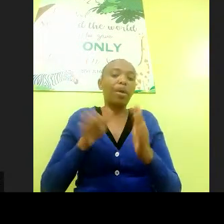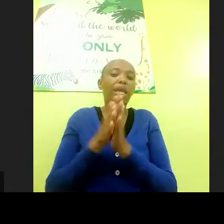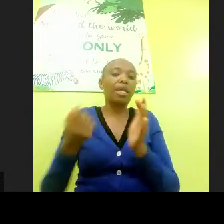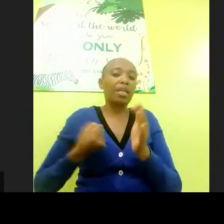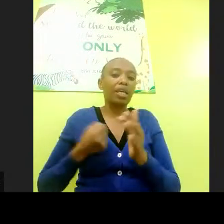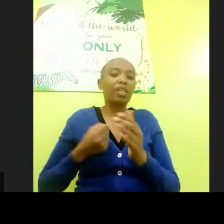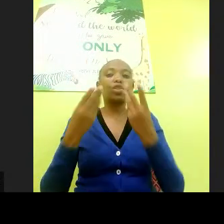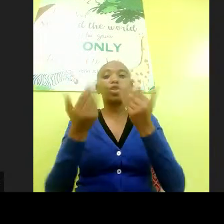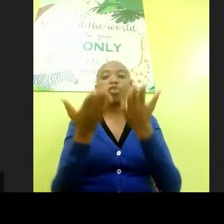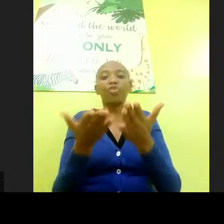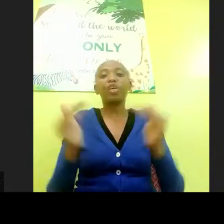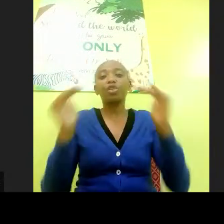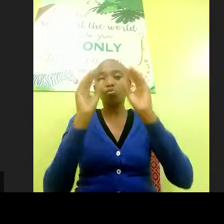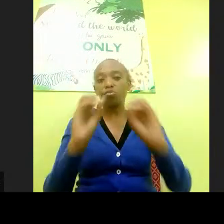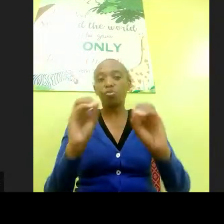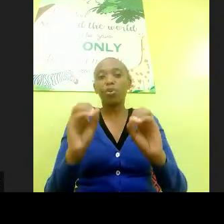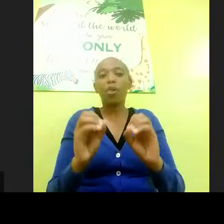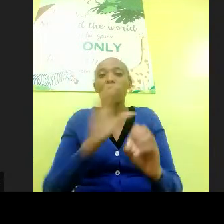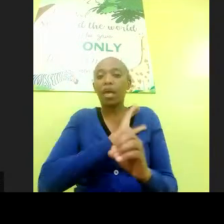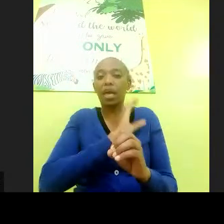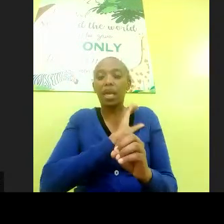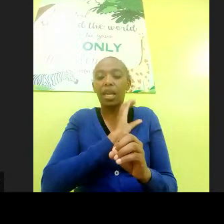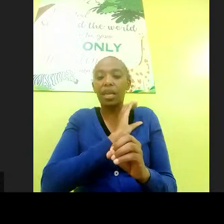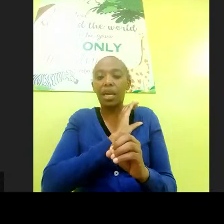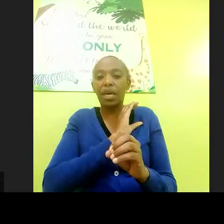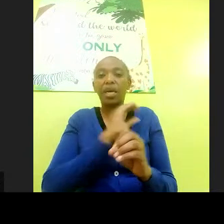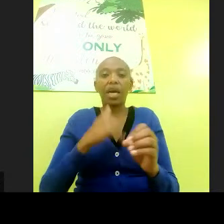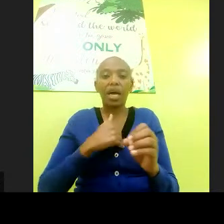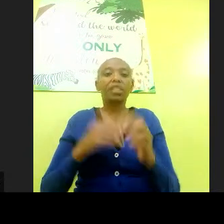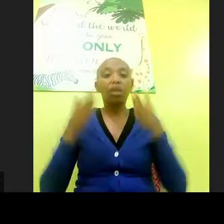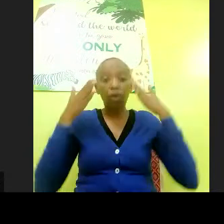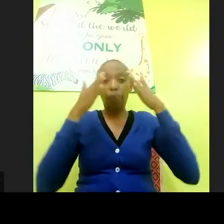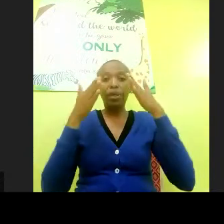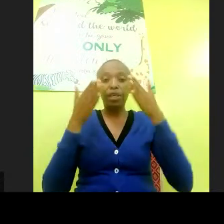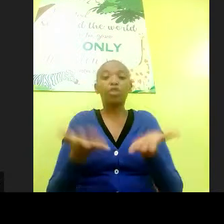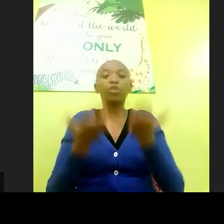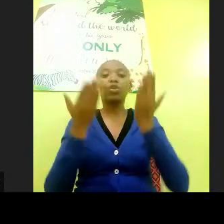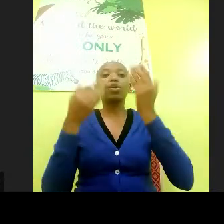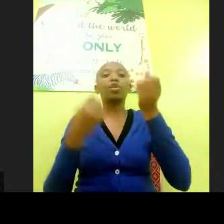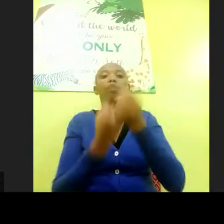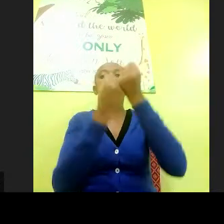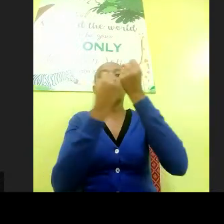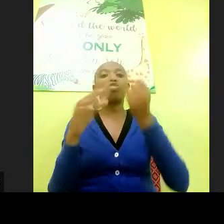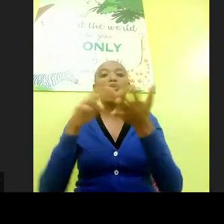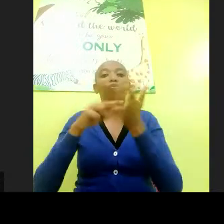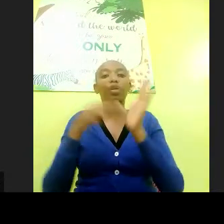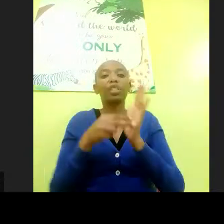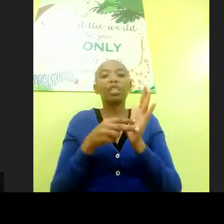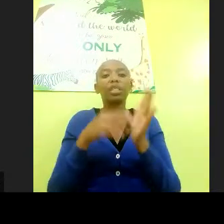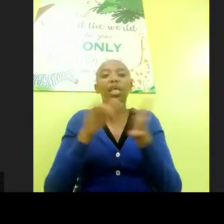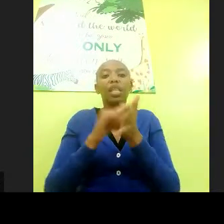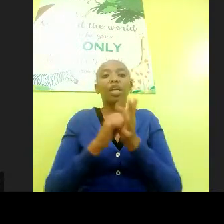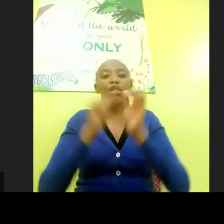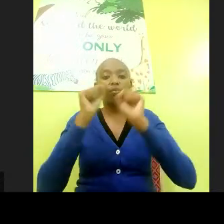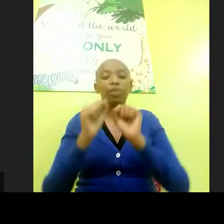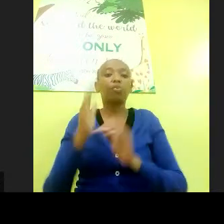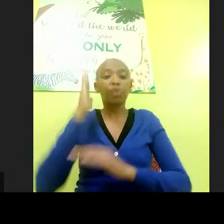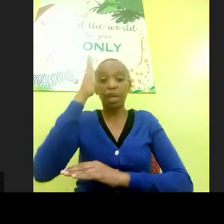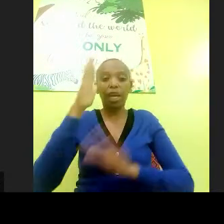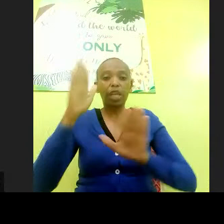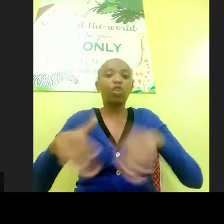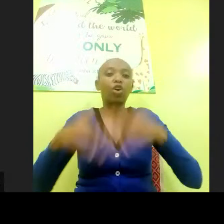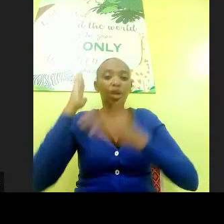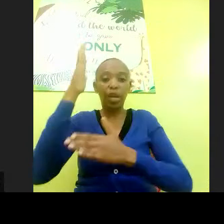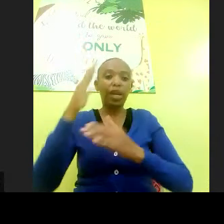these inequalities, Canada has committed to scaling its support for projects that can directly or indirectly